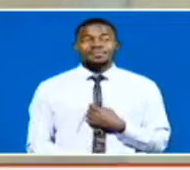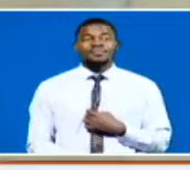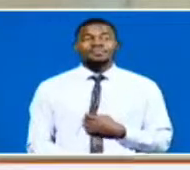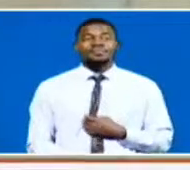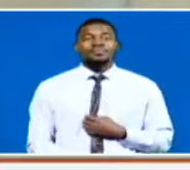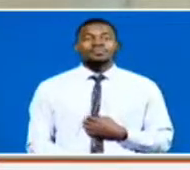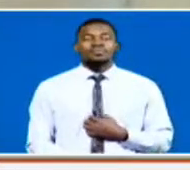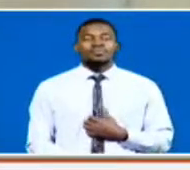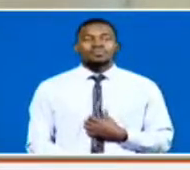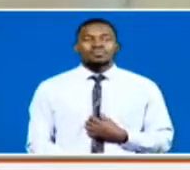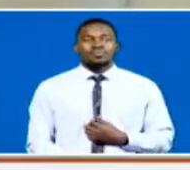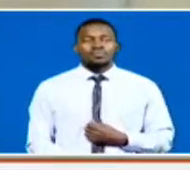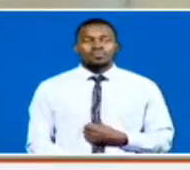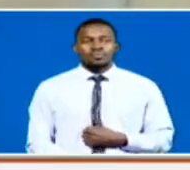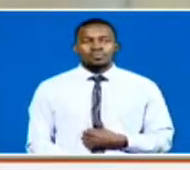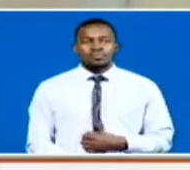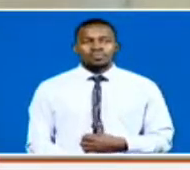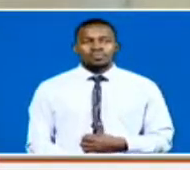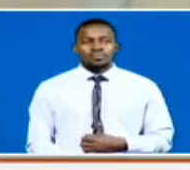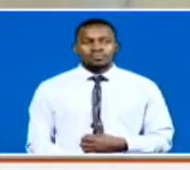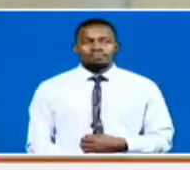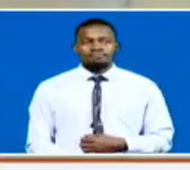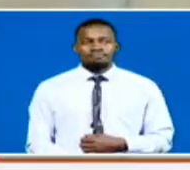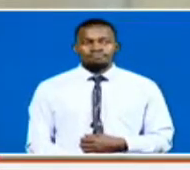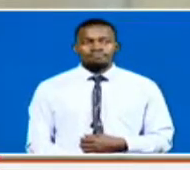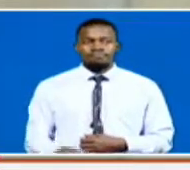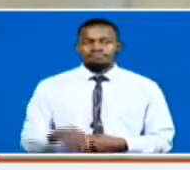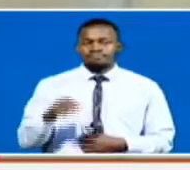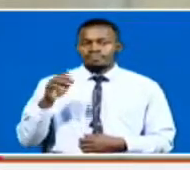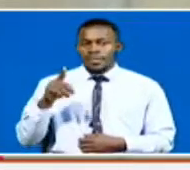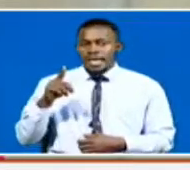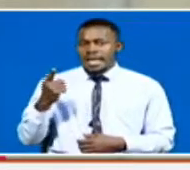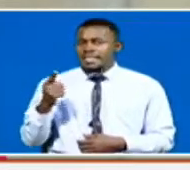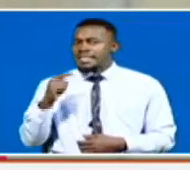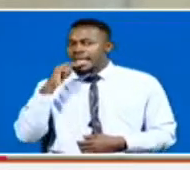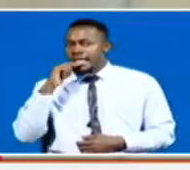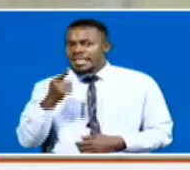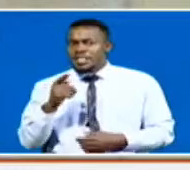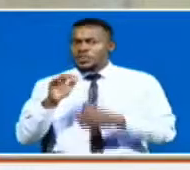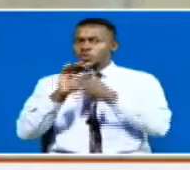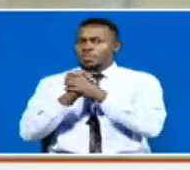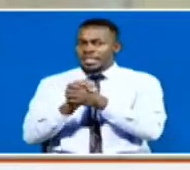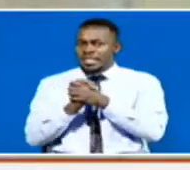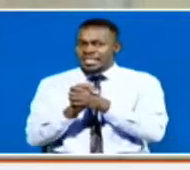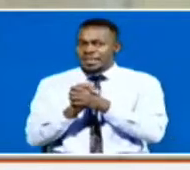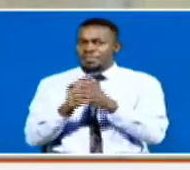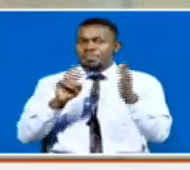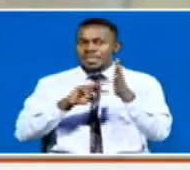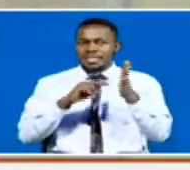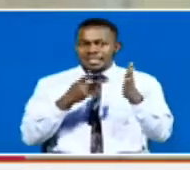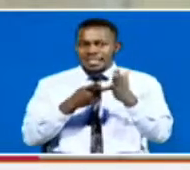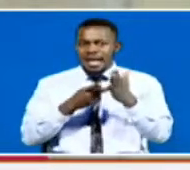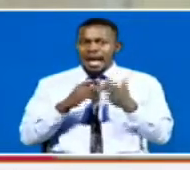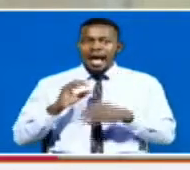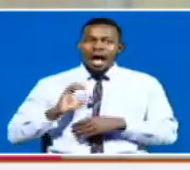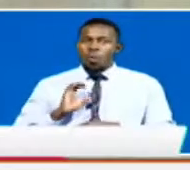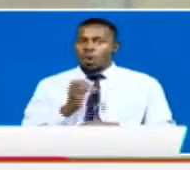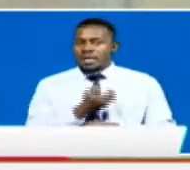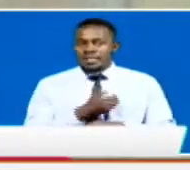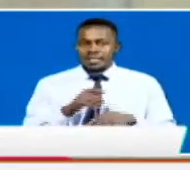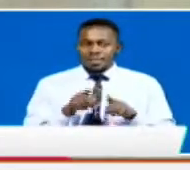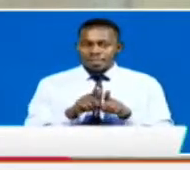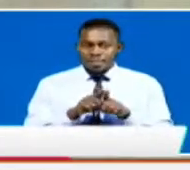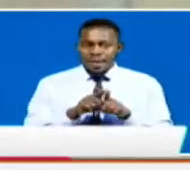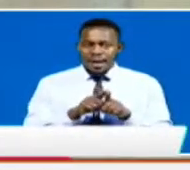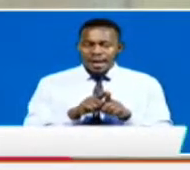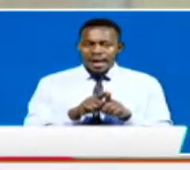We as elected leaders and nominated leaders, we have said Jubilee ni sisi na Jubilee ni yetu, and so we are going to drive our